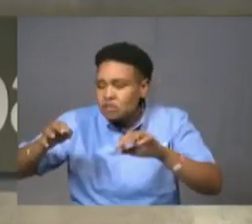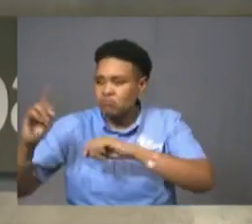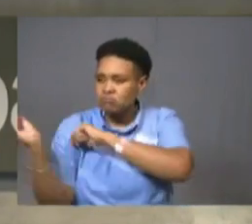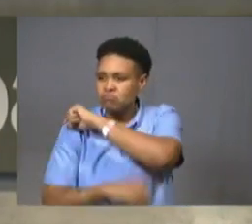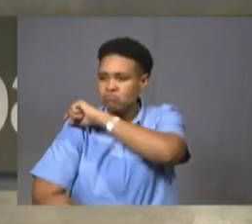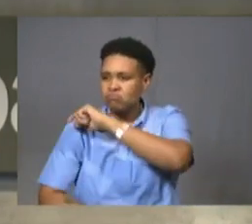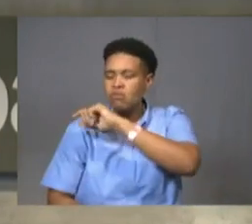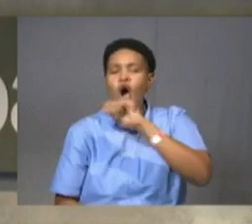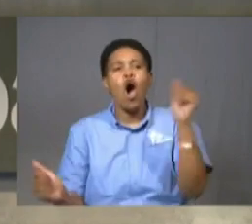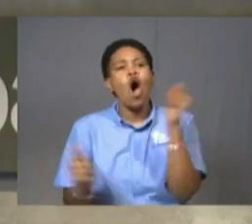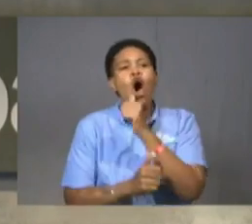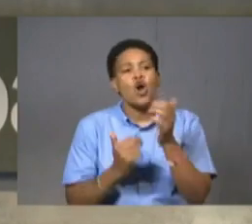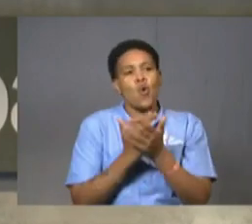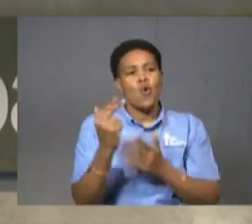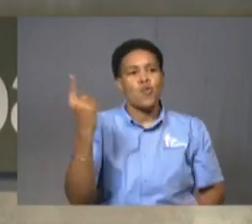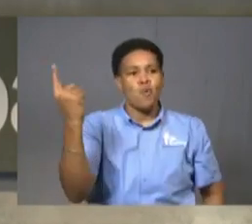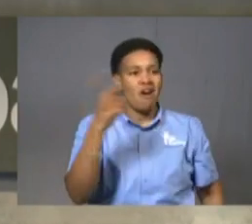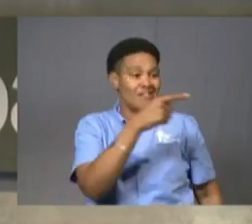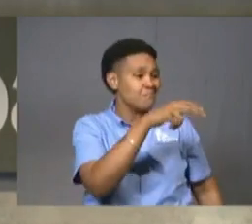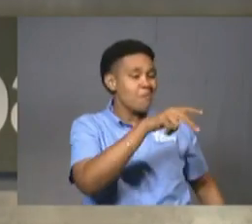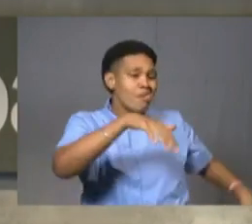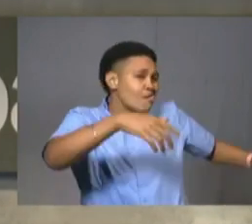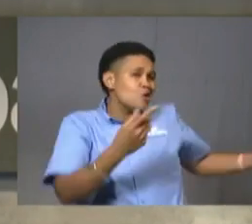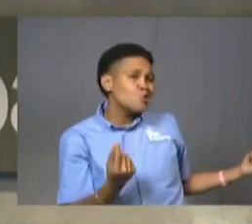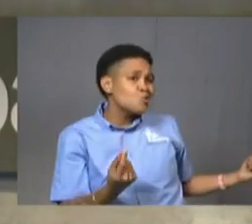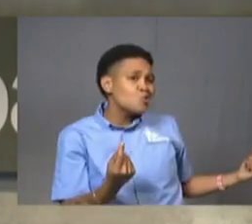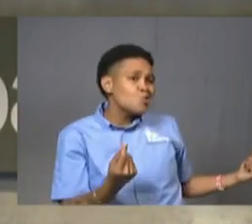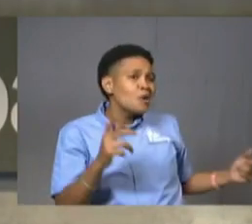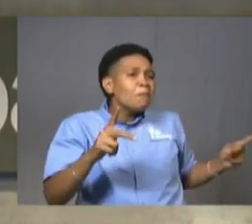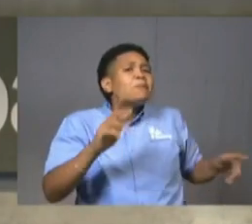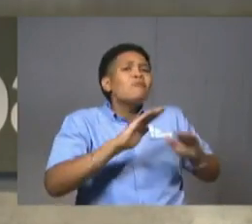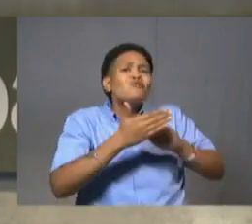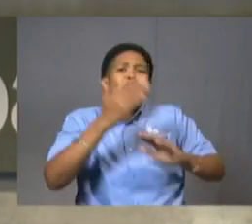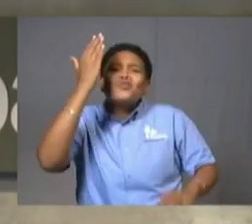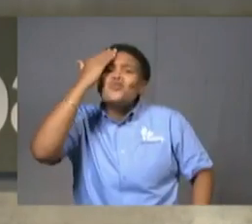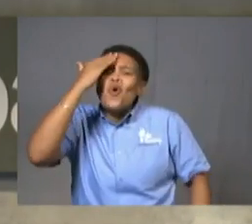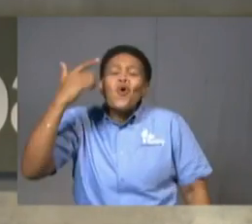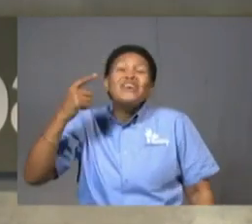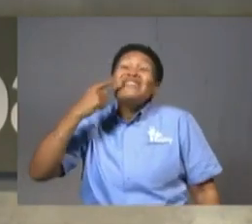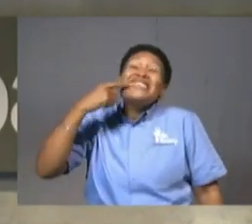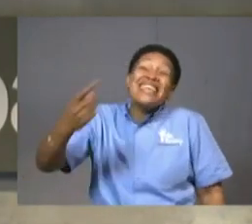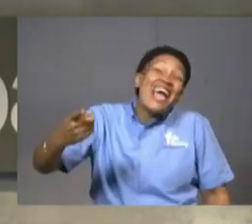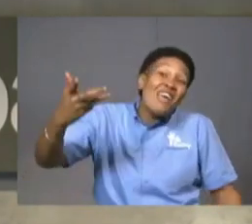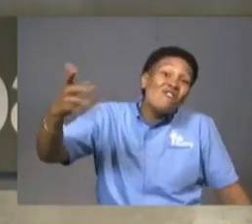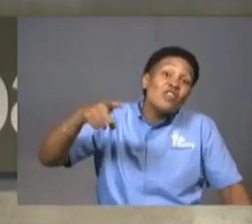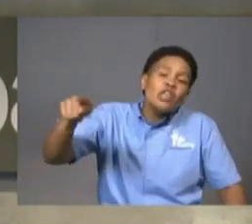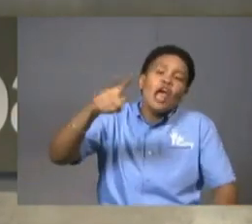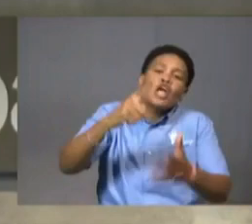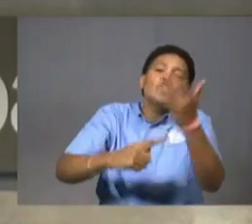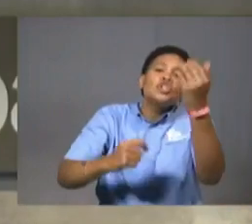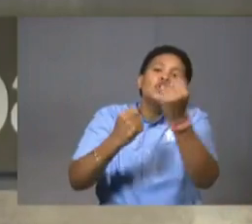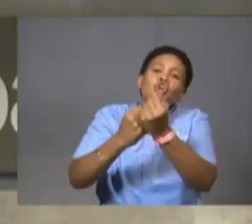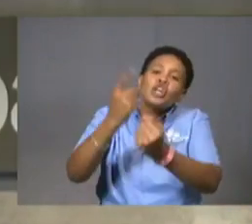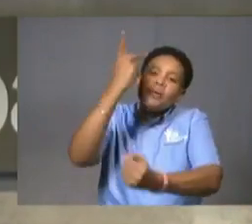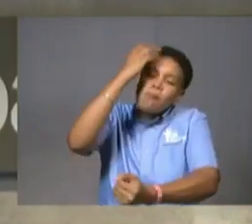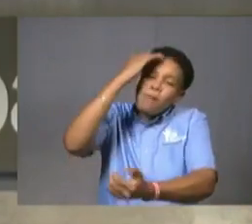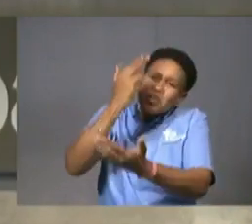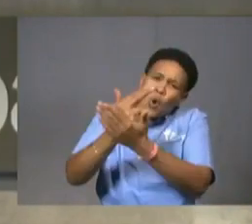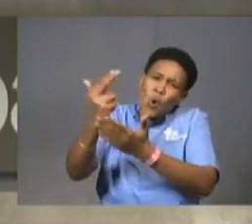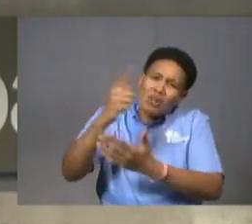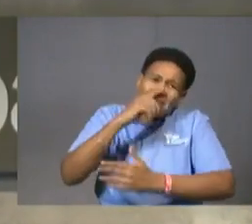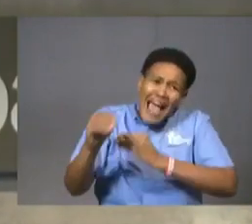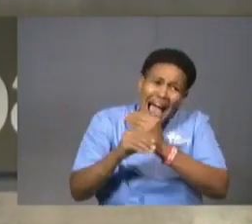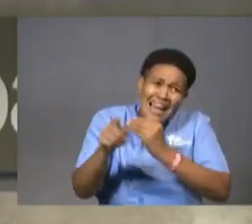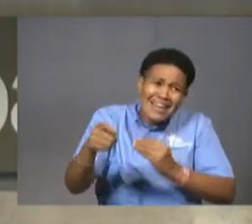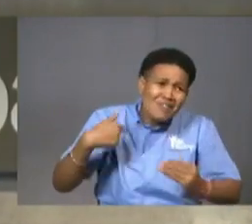absolutely have credibility on that, and the people of Jamaica have said that they trust Prime Minister Andrew Holness. In addition to